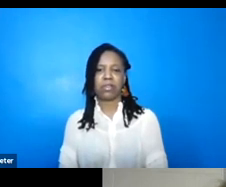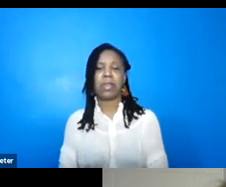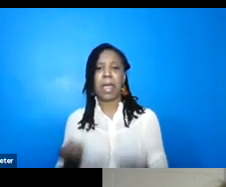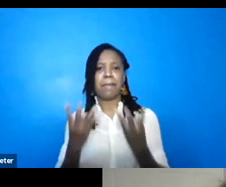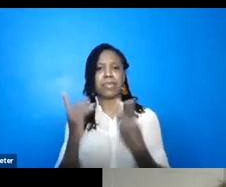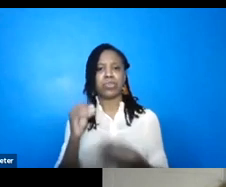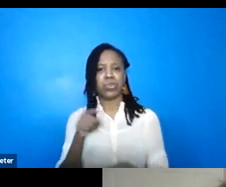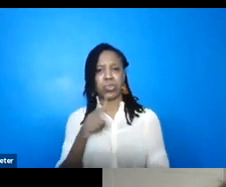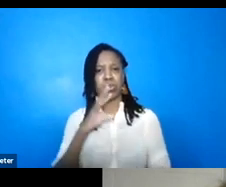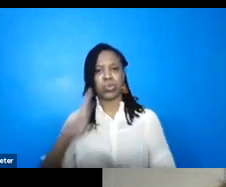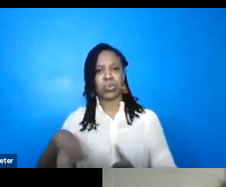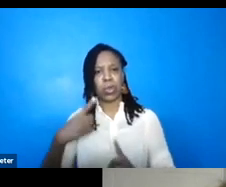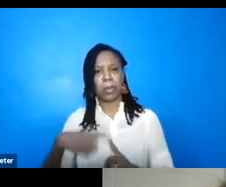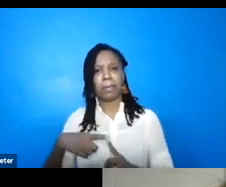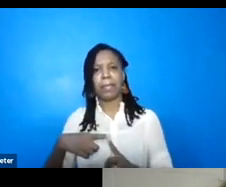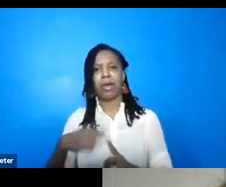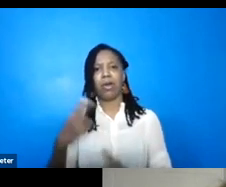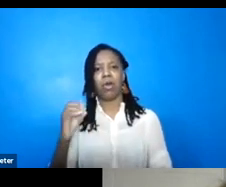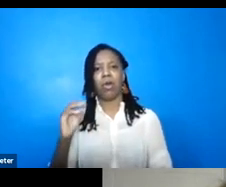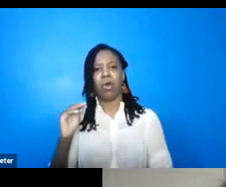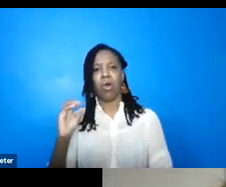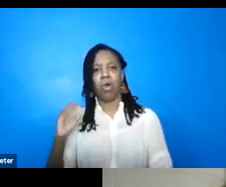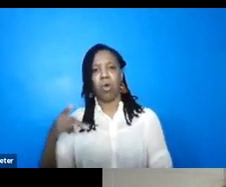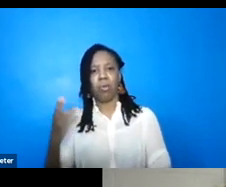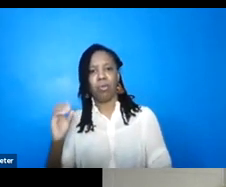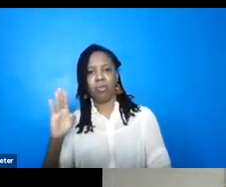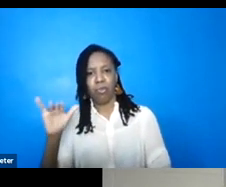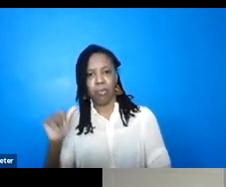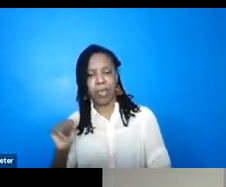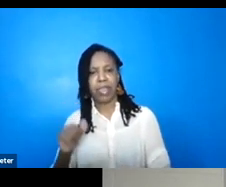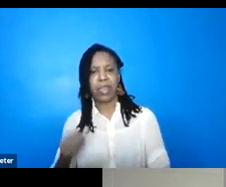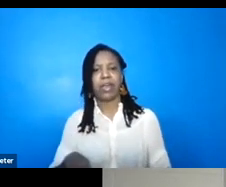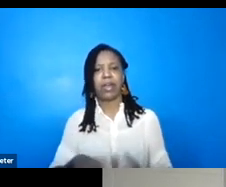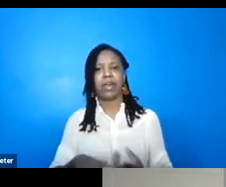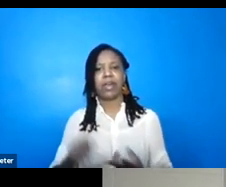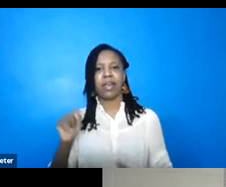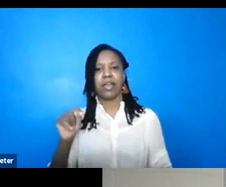sort of homophobia or transphobia, and also racism in your work.